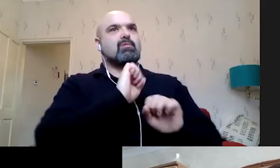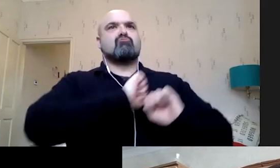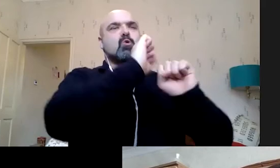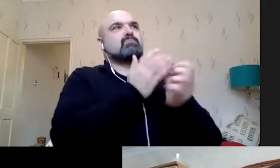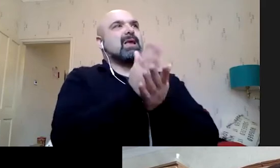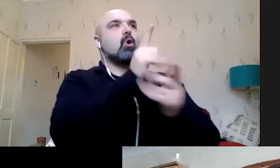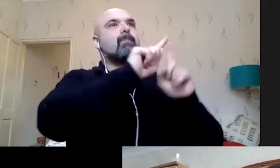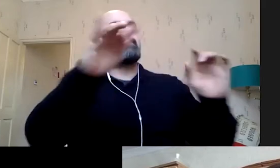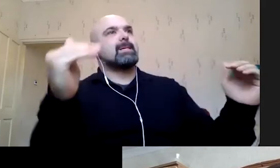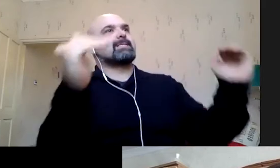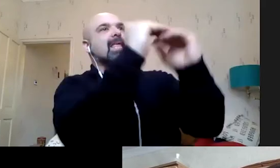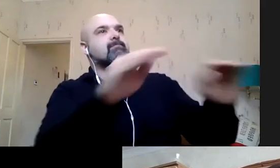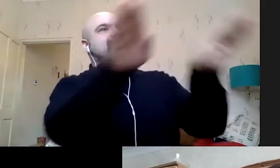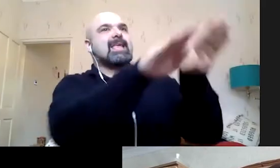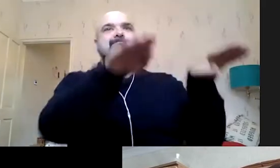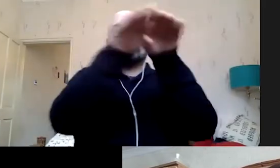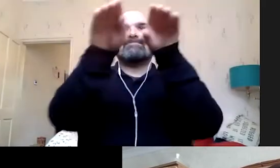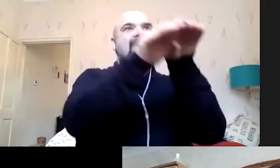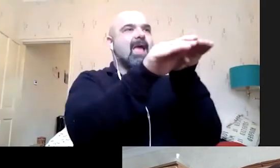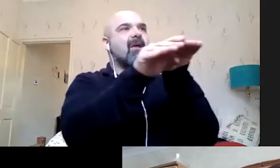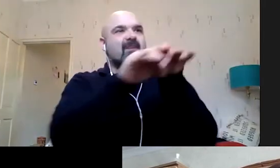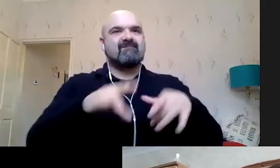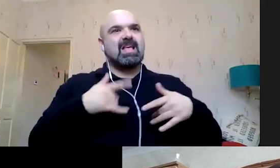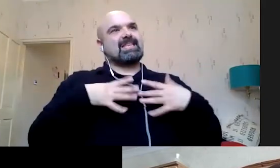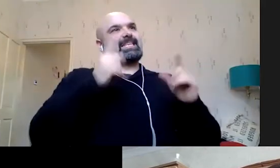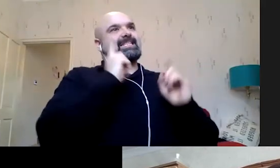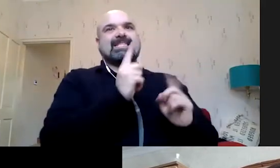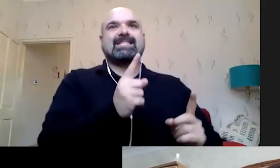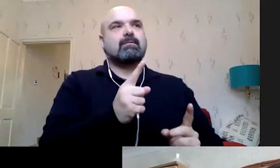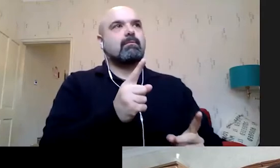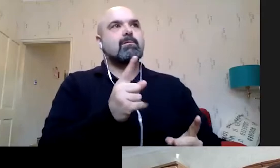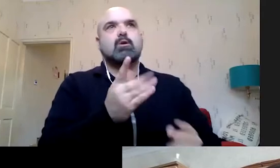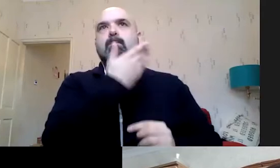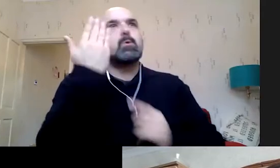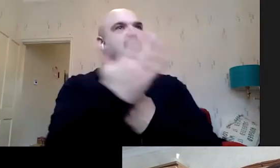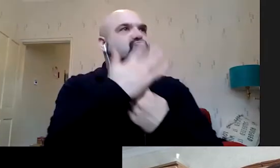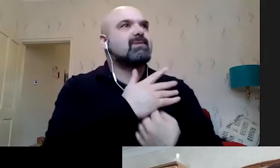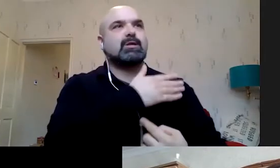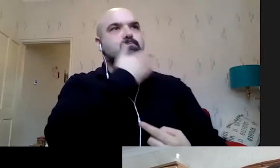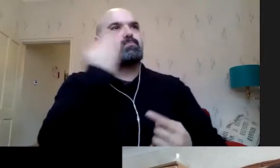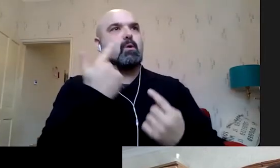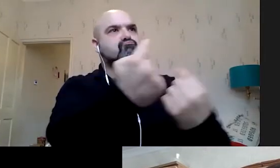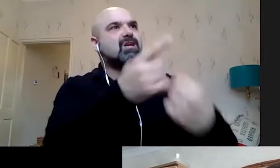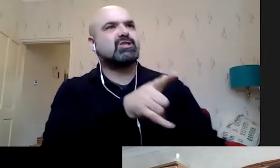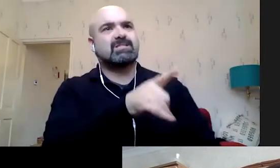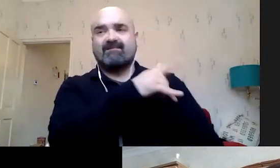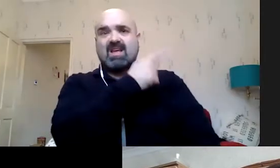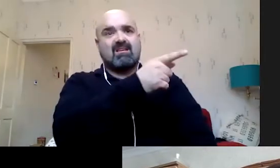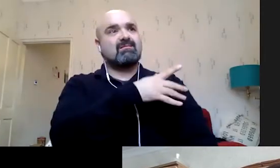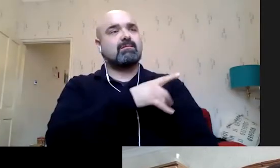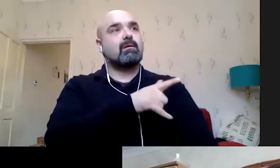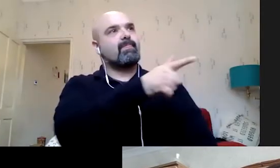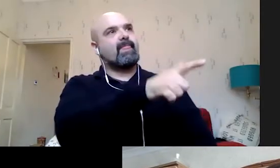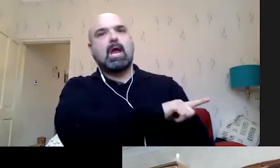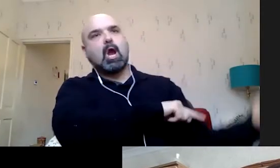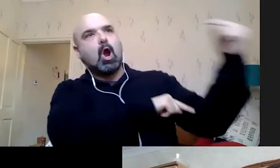be the who they are without fear of prejudice or discrimination was awful. Like, it was really good that people felt comfortable